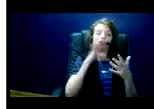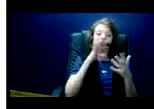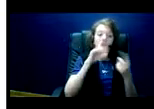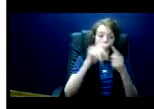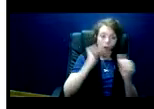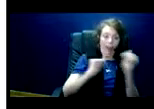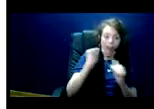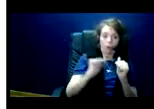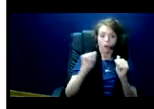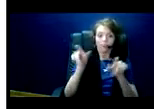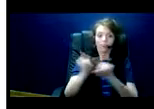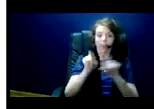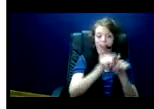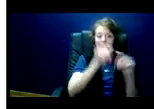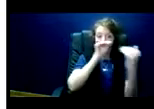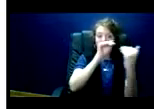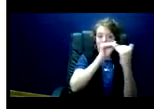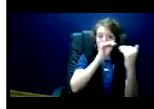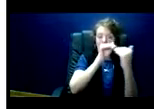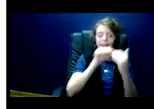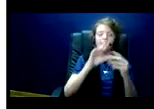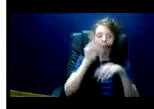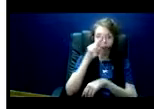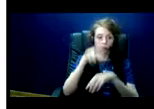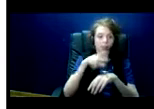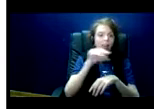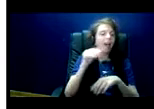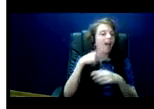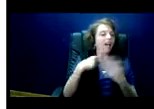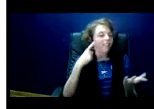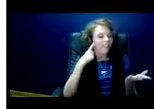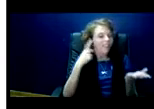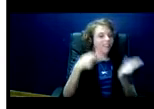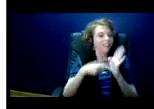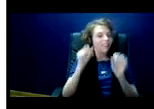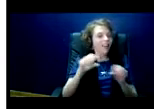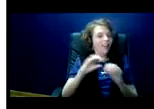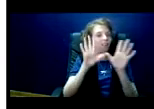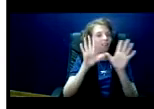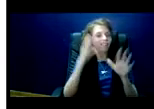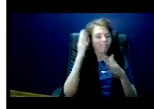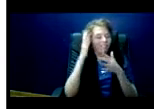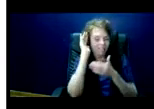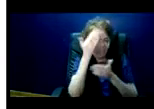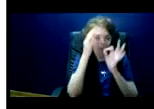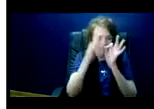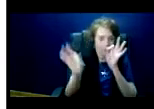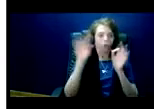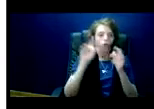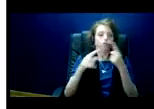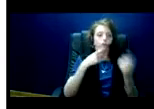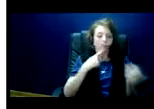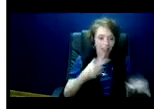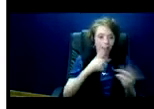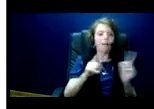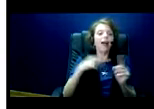as equals, naturally and authentically. And I think that this can obviously seem very simple to say, but